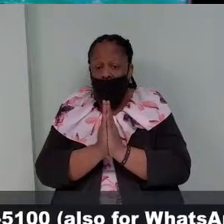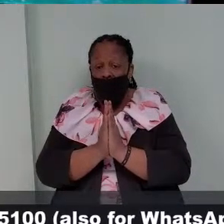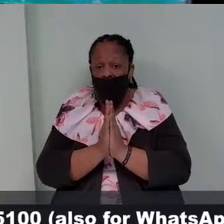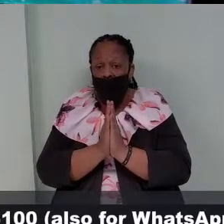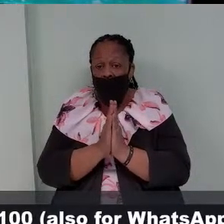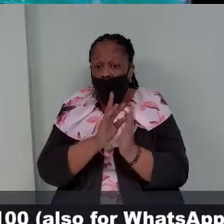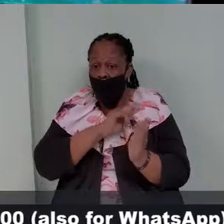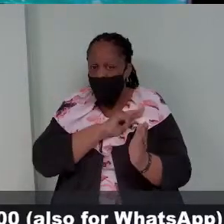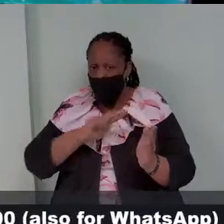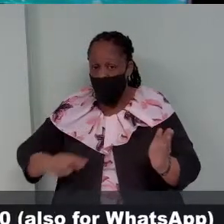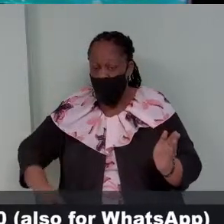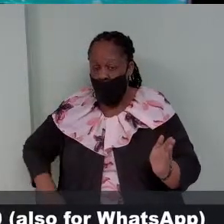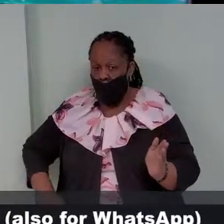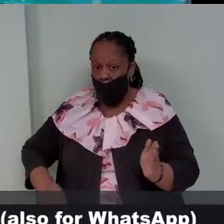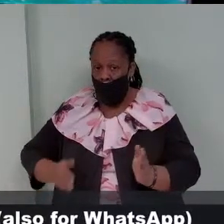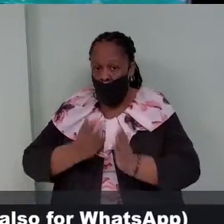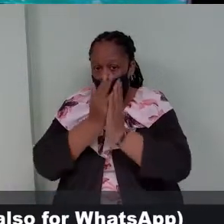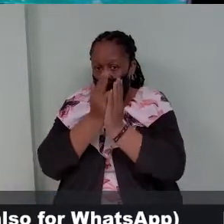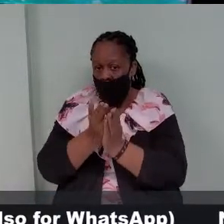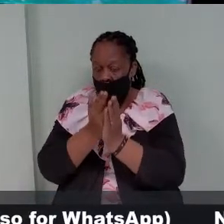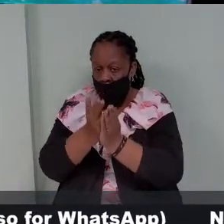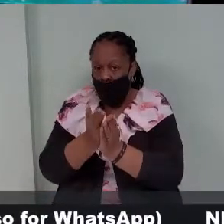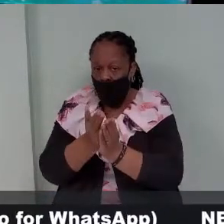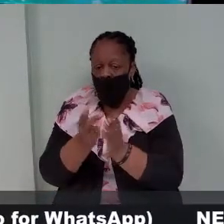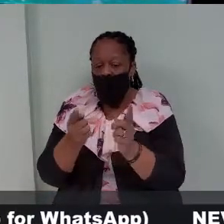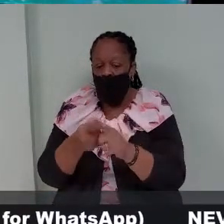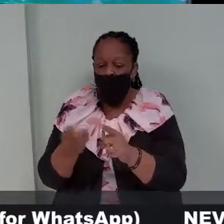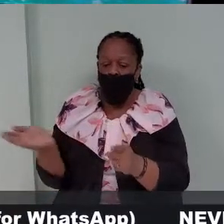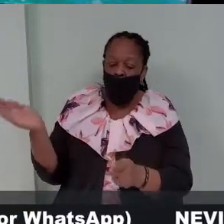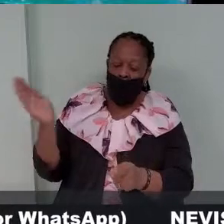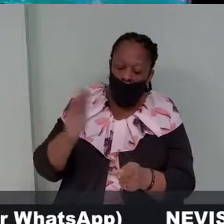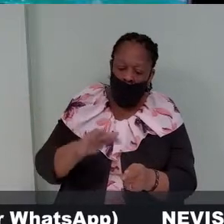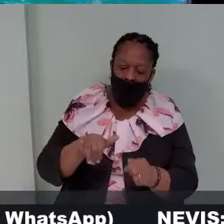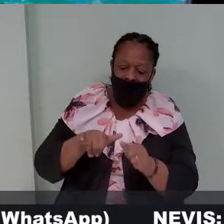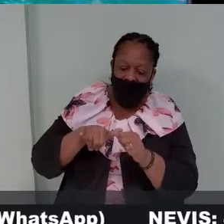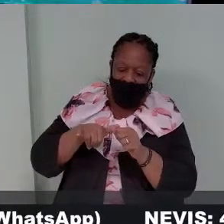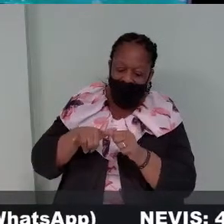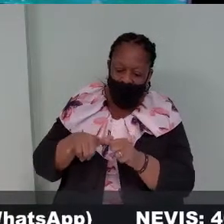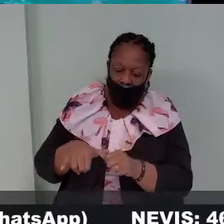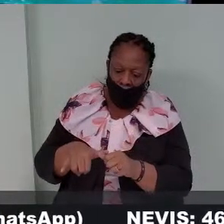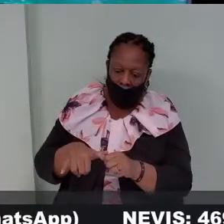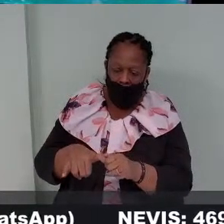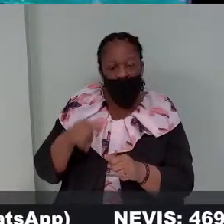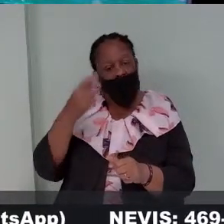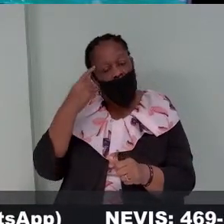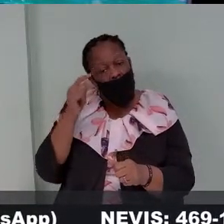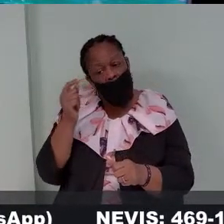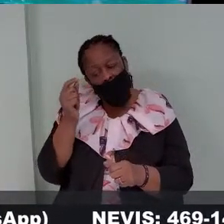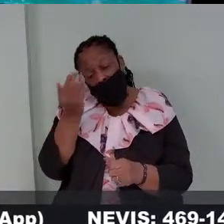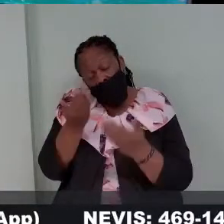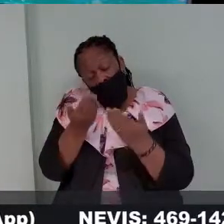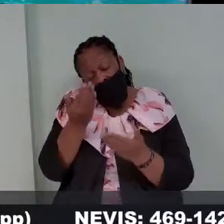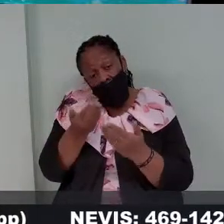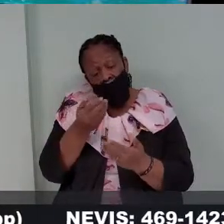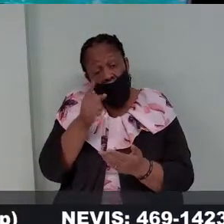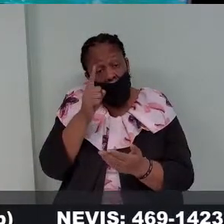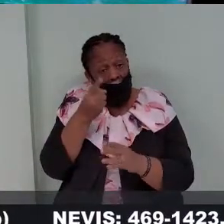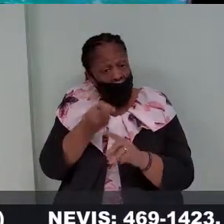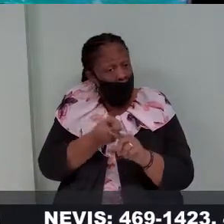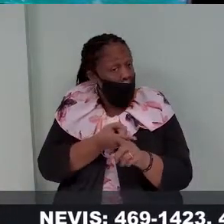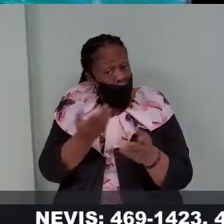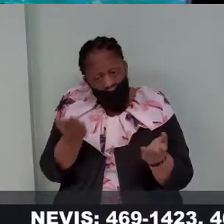the vessels to lay over in St. Kitts and Nevis for a period of time under the terms and conditions that